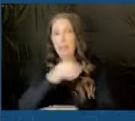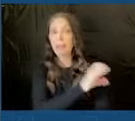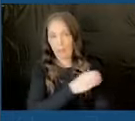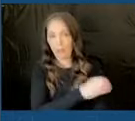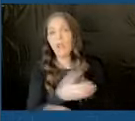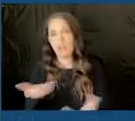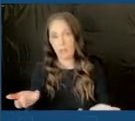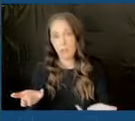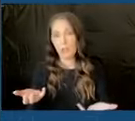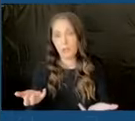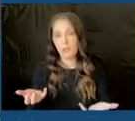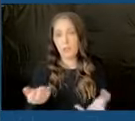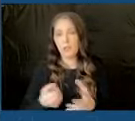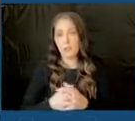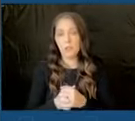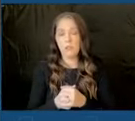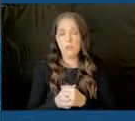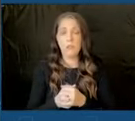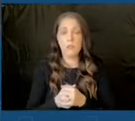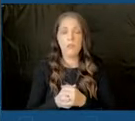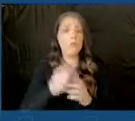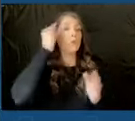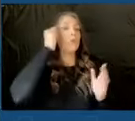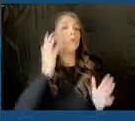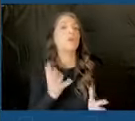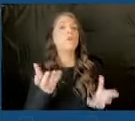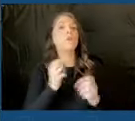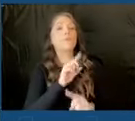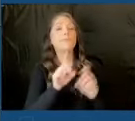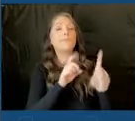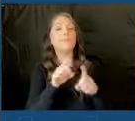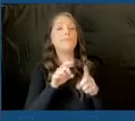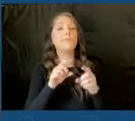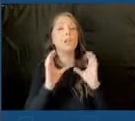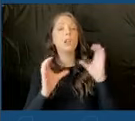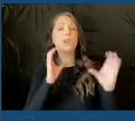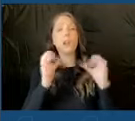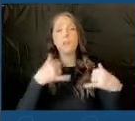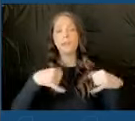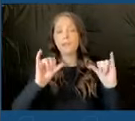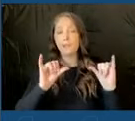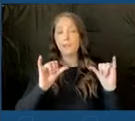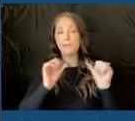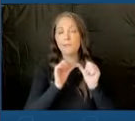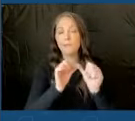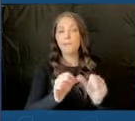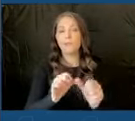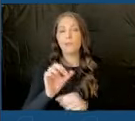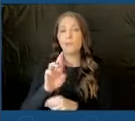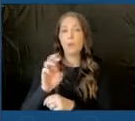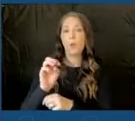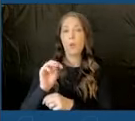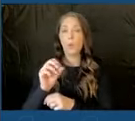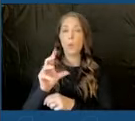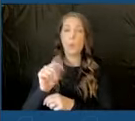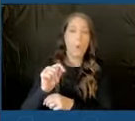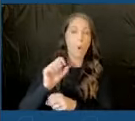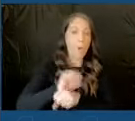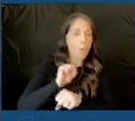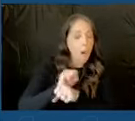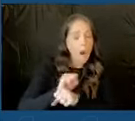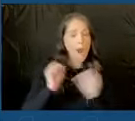In the clinic, yeah. Governor, I wanted to ask about the conversation we're still having about remote work, going back to the office. We hear